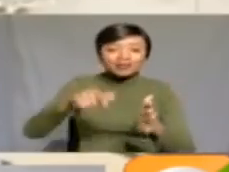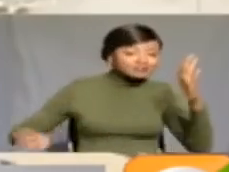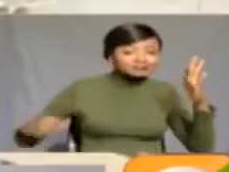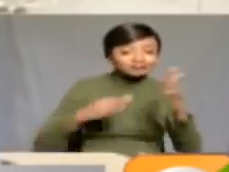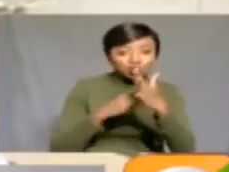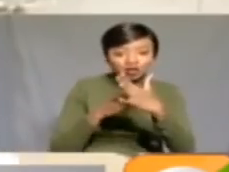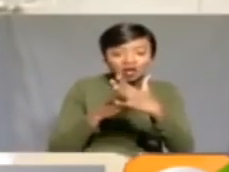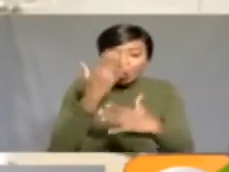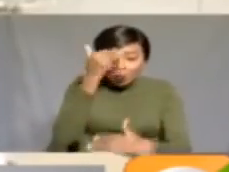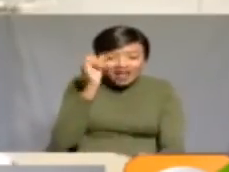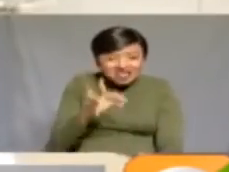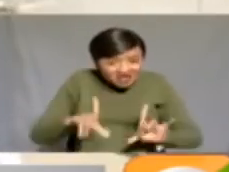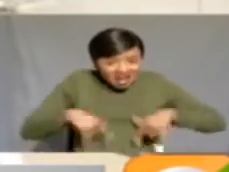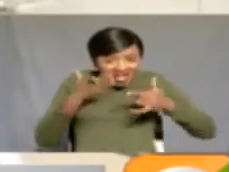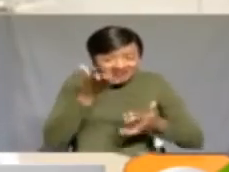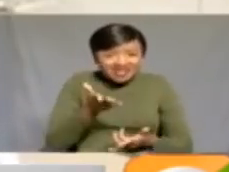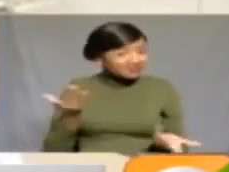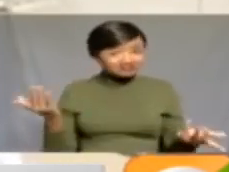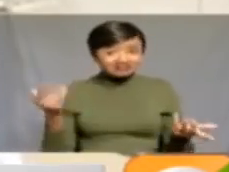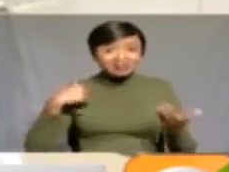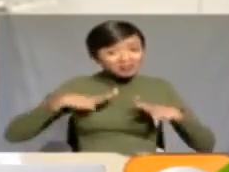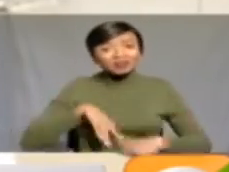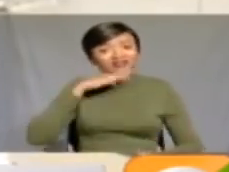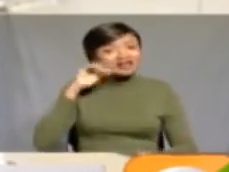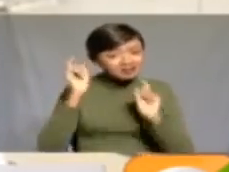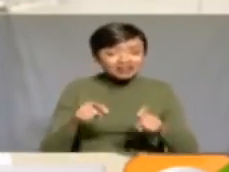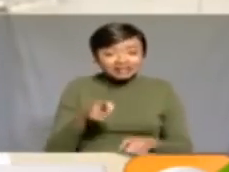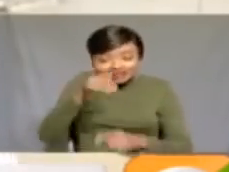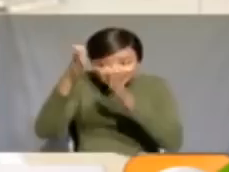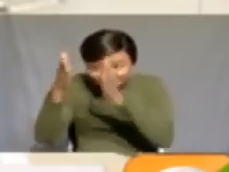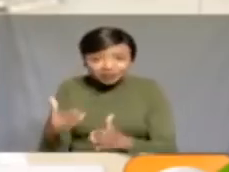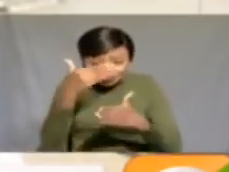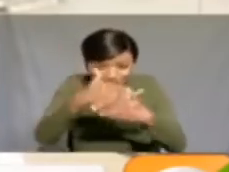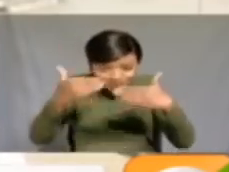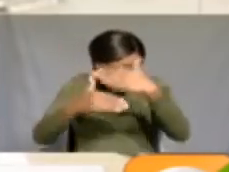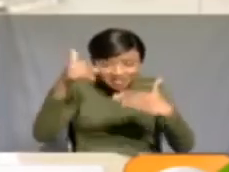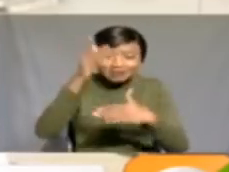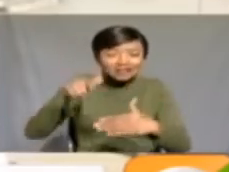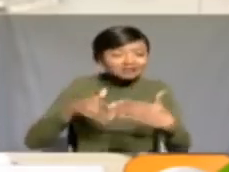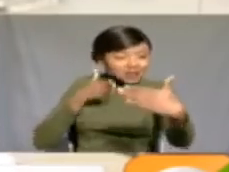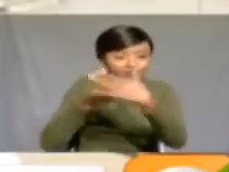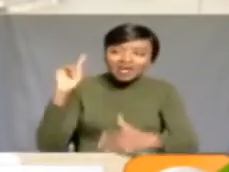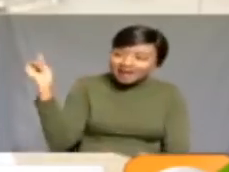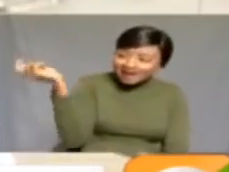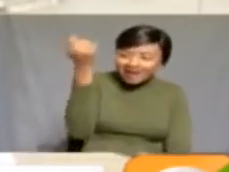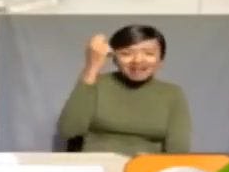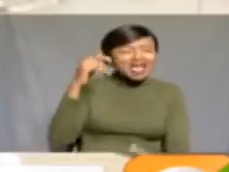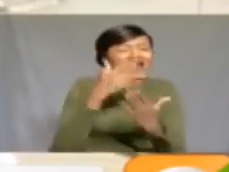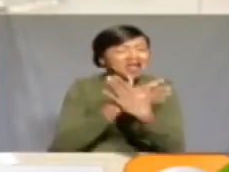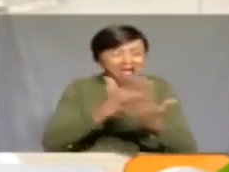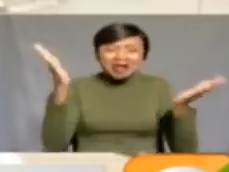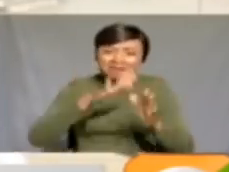nini nyingine hiyo. Sasa tukatukua tunaongea mambo haya. Huyu ni mtu ambaye anatakikana kuwa banned. Kwa Kenya na nchi yote na Afrika ijue ya